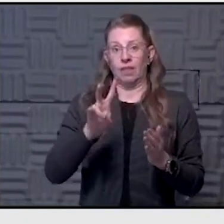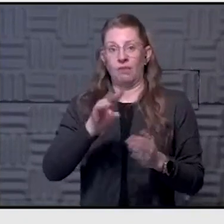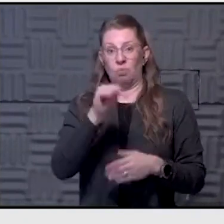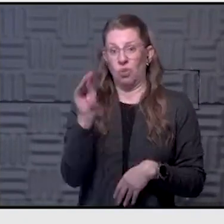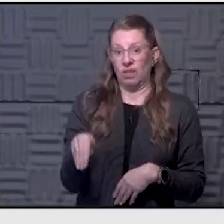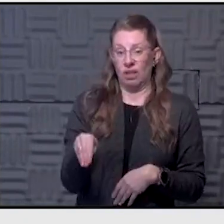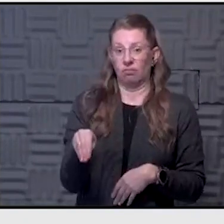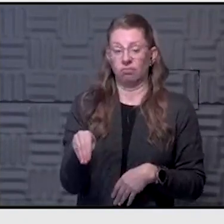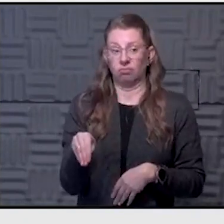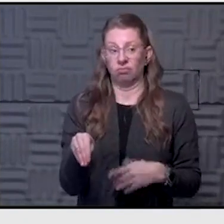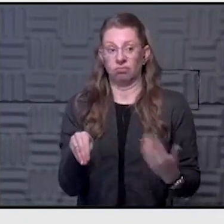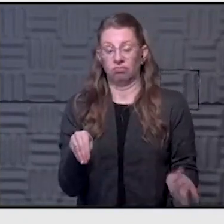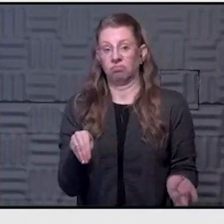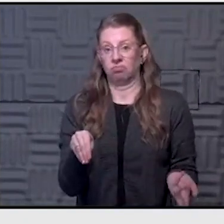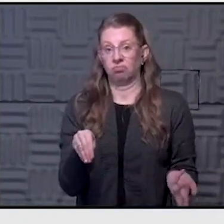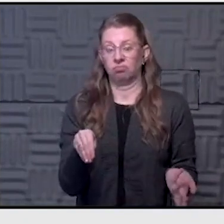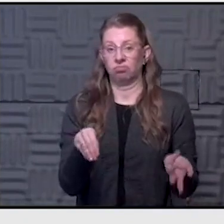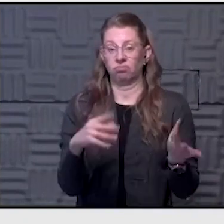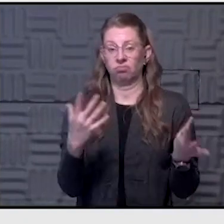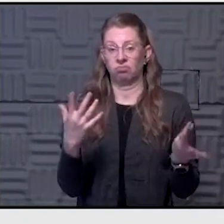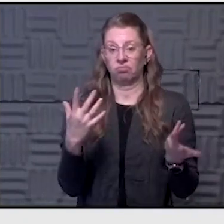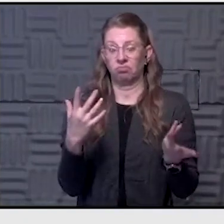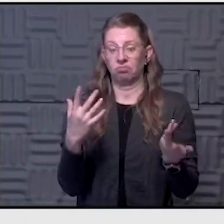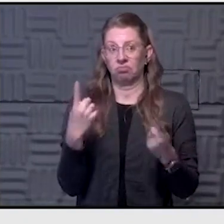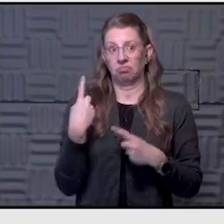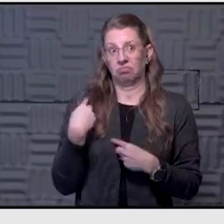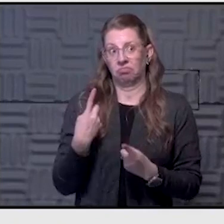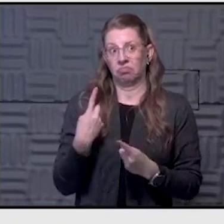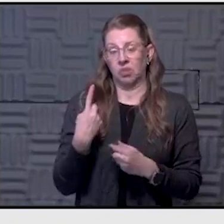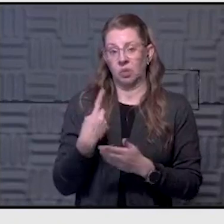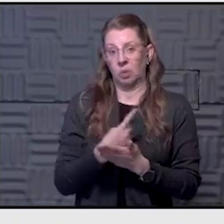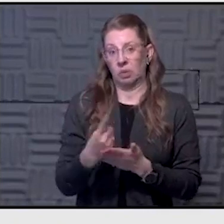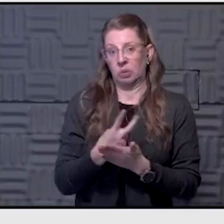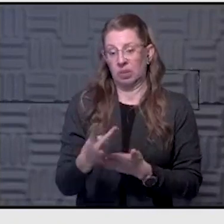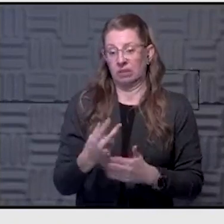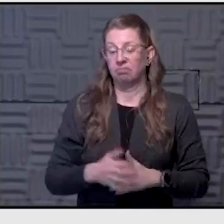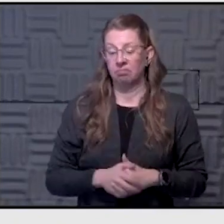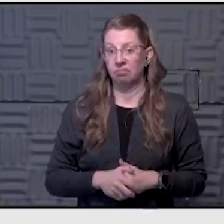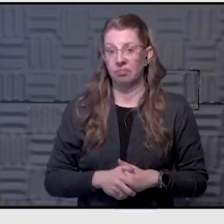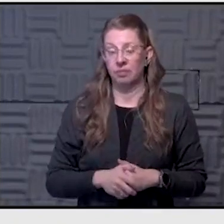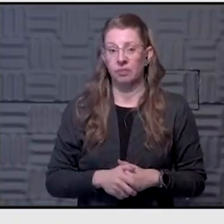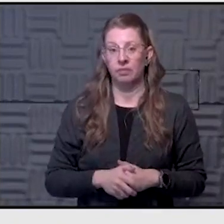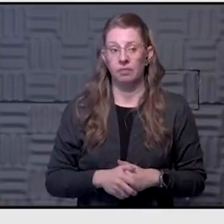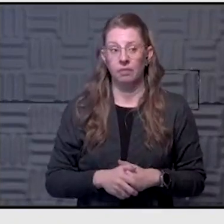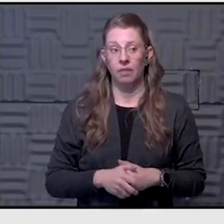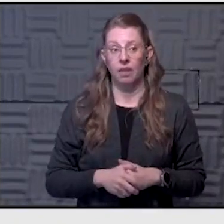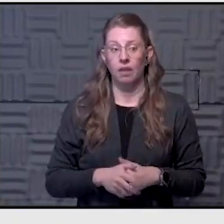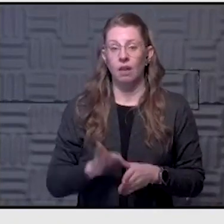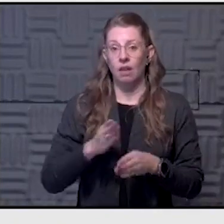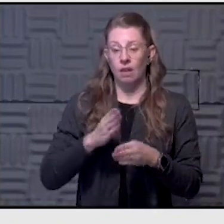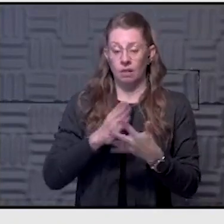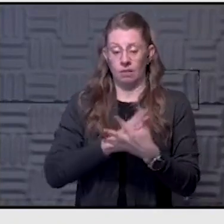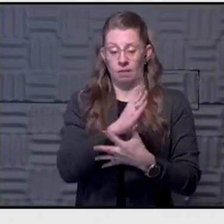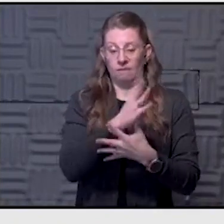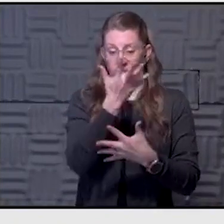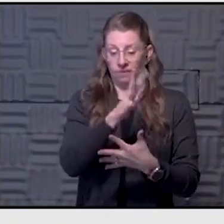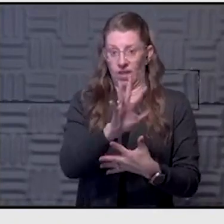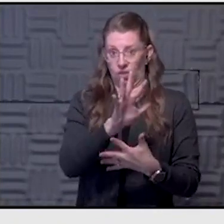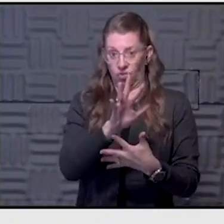27%, that's just pretty much been within the last 1 or 2 weeks. Now that we've finished phase one